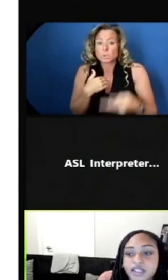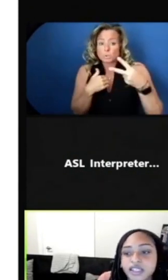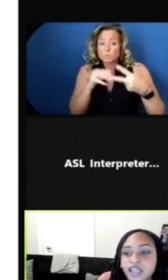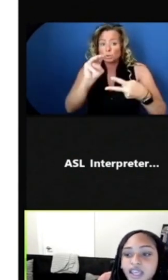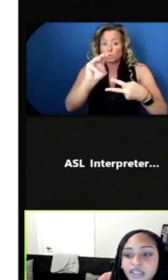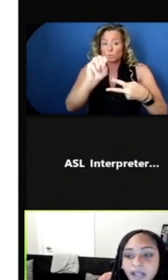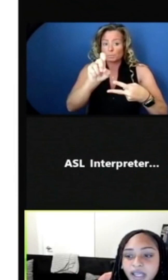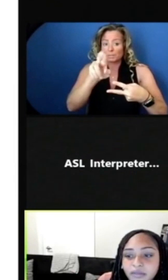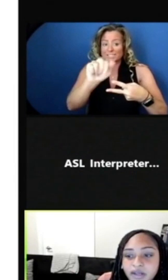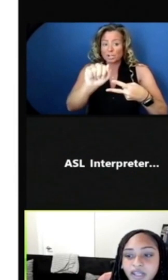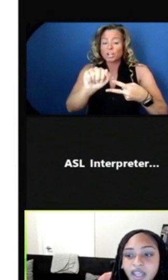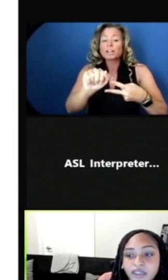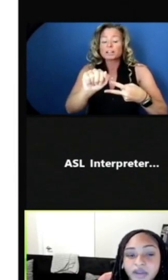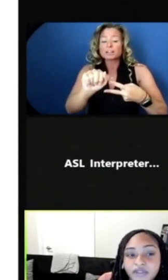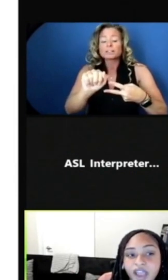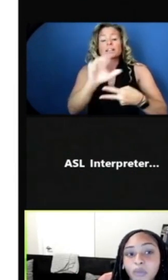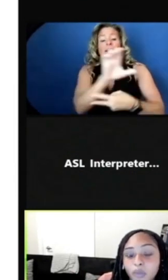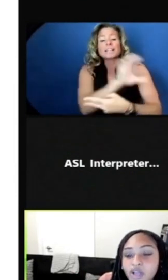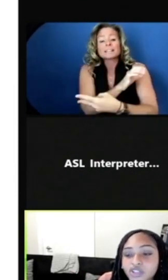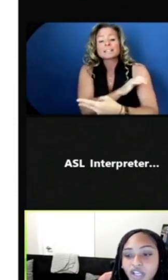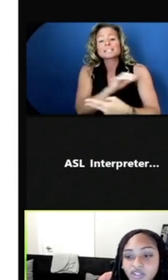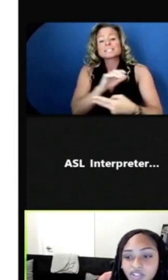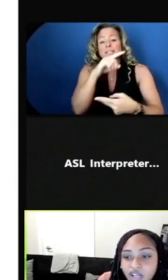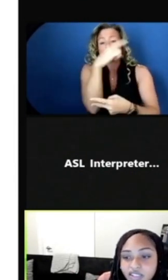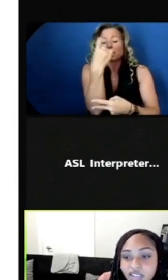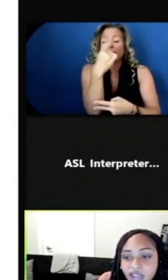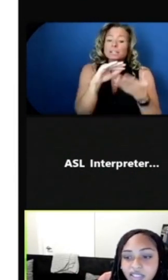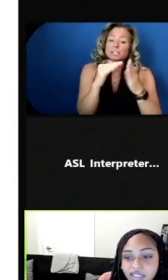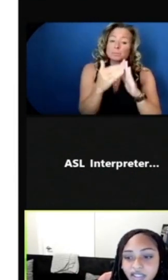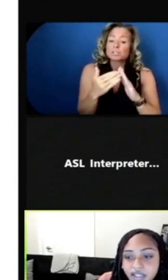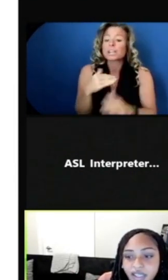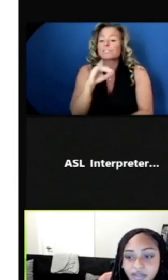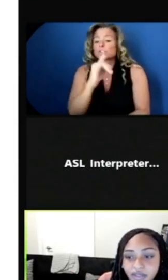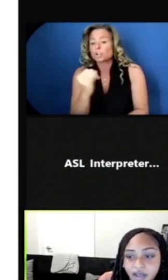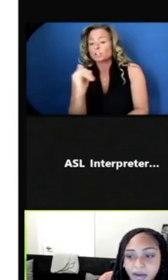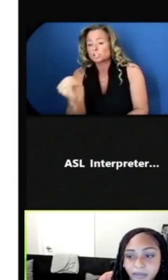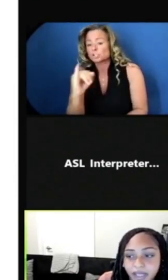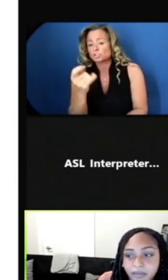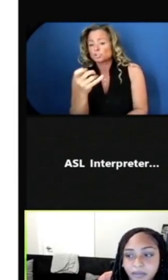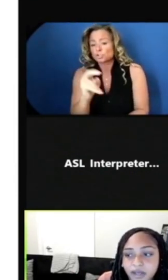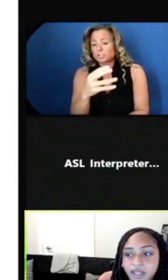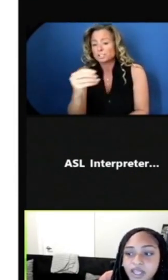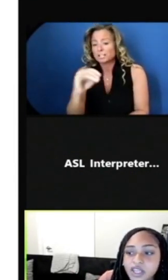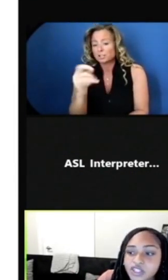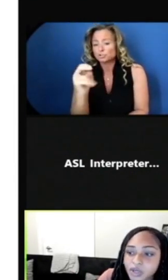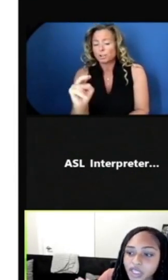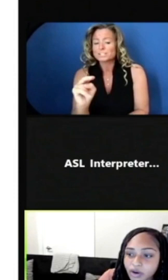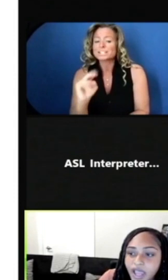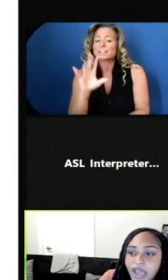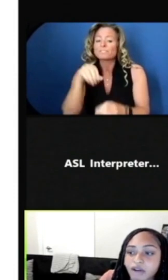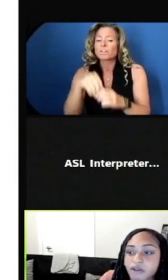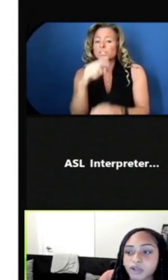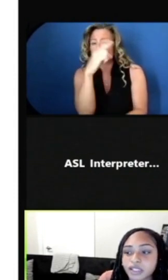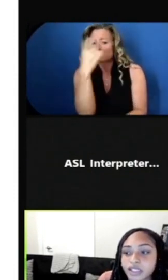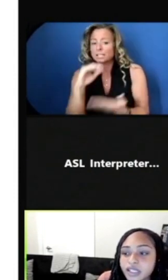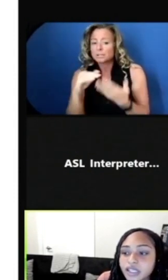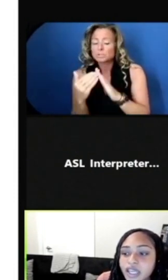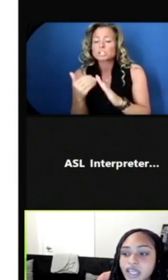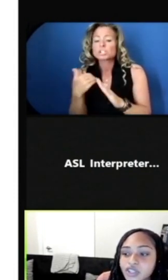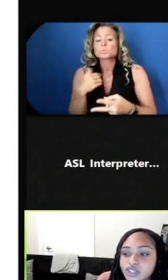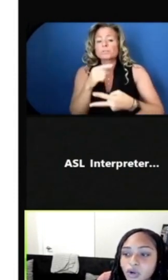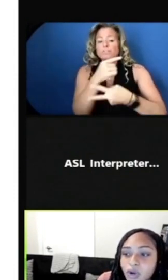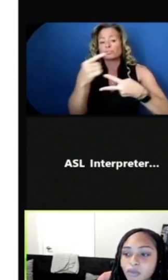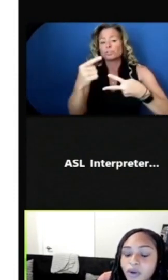Moderna clinics in the Black community, and then we've had 1 Johnson & Johnson vaccine clinic in the Black community. So here I have our first